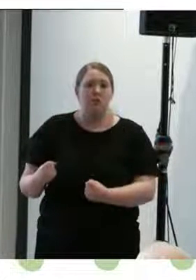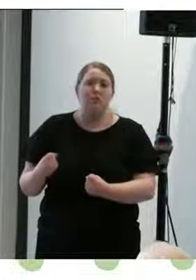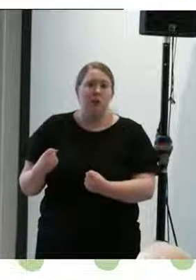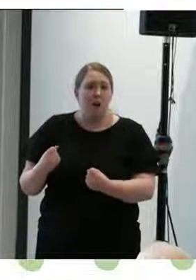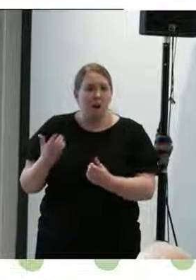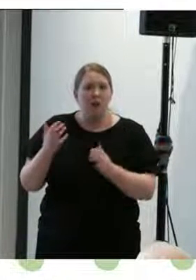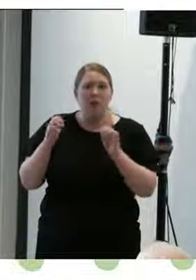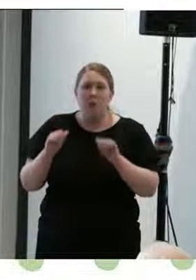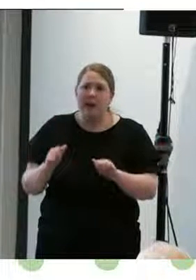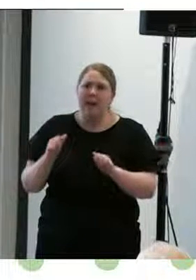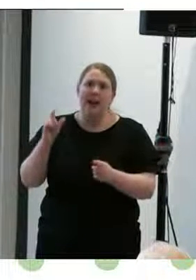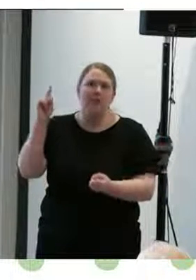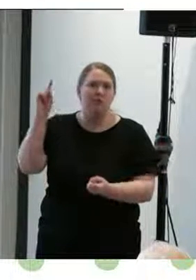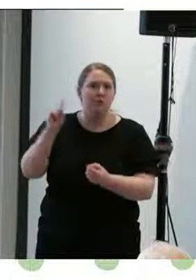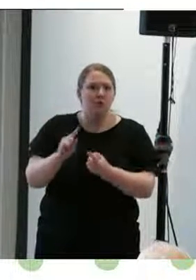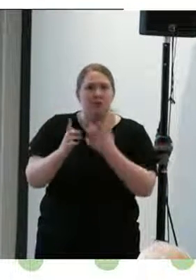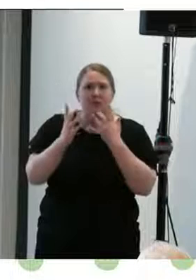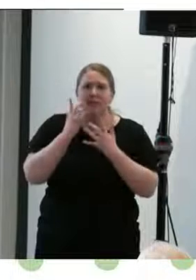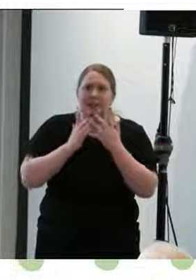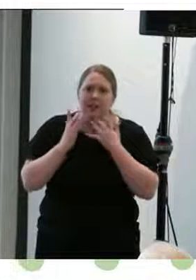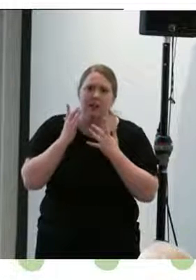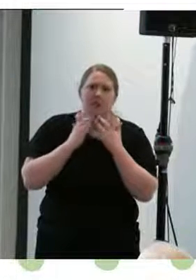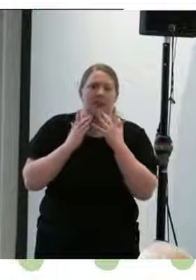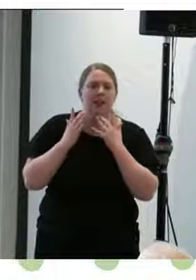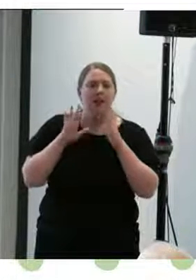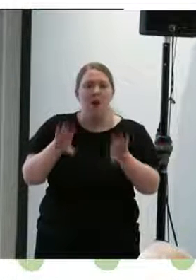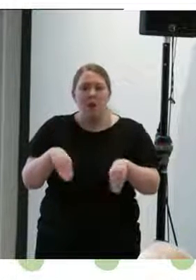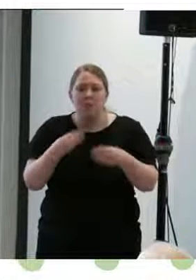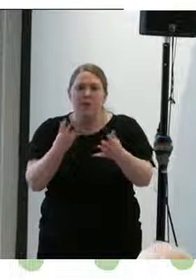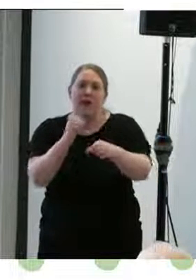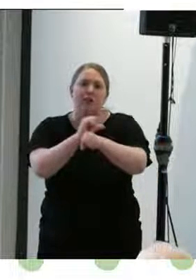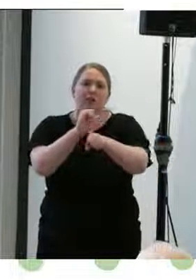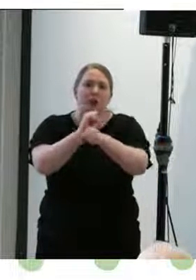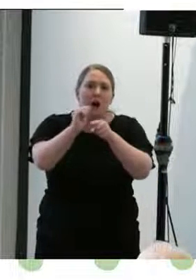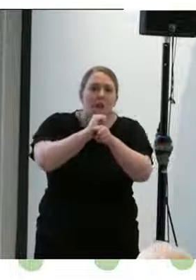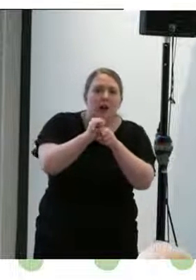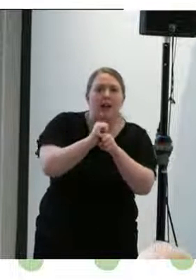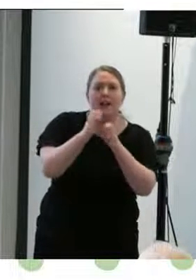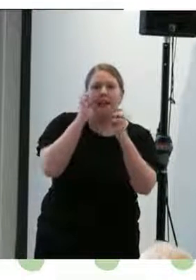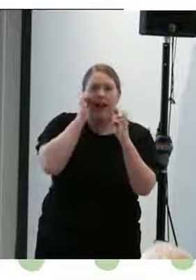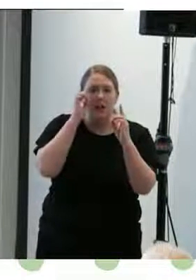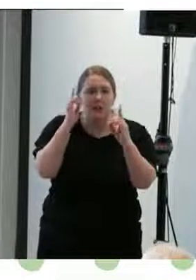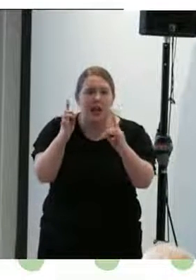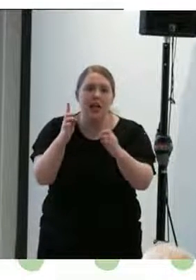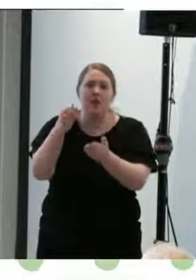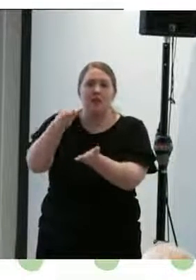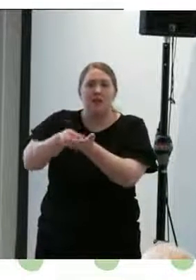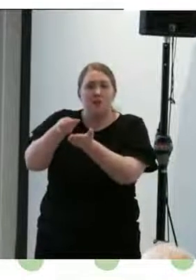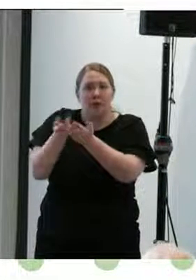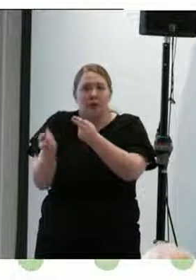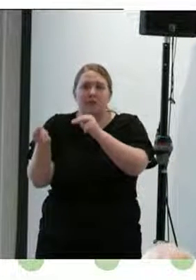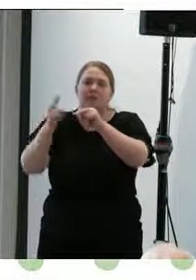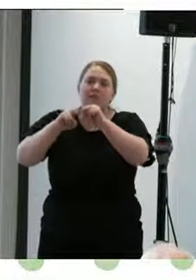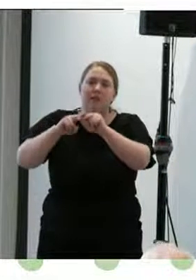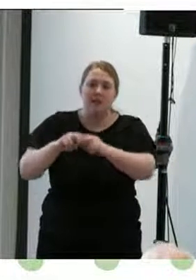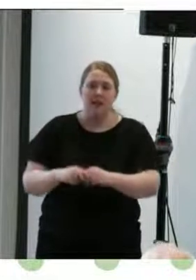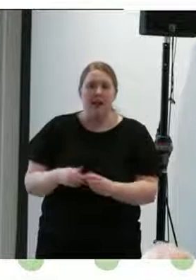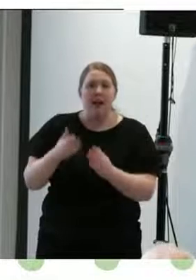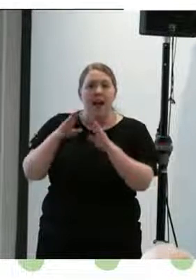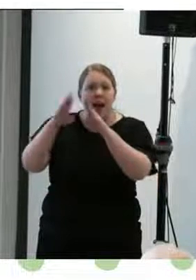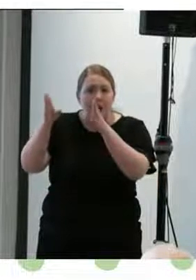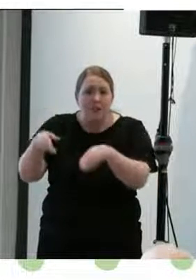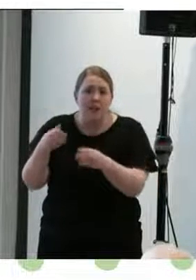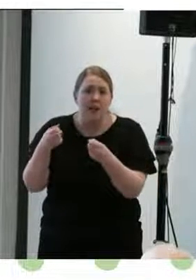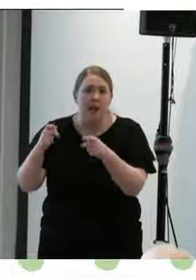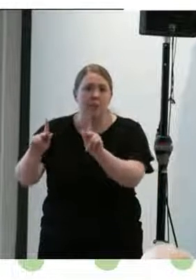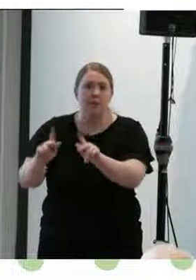material scarcity, for improving well-being through job training and education, raising wages, housing, maybe